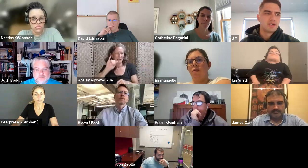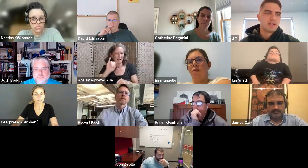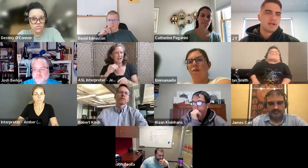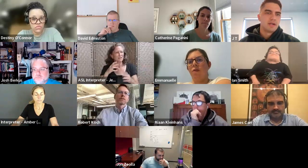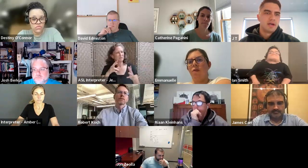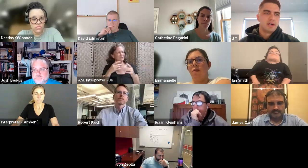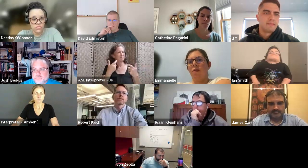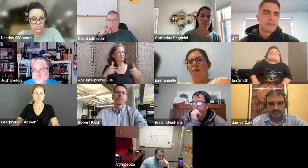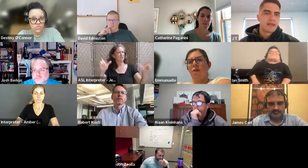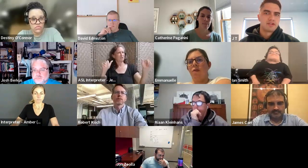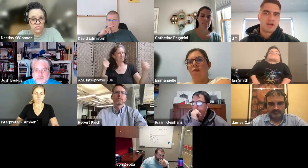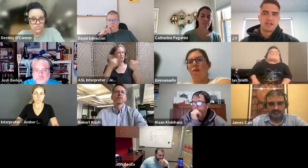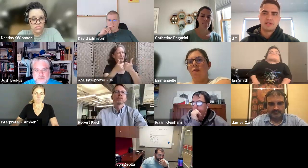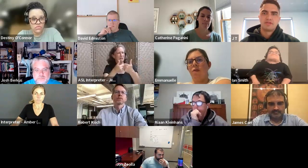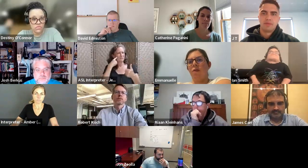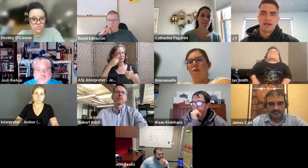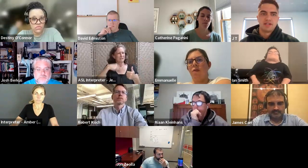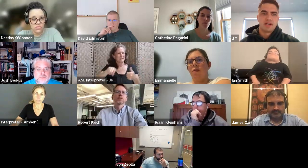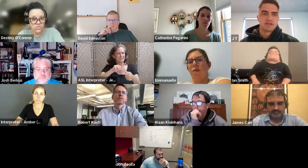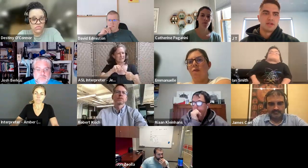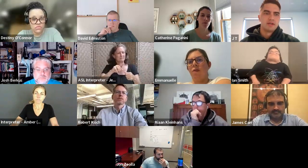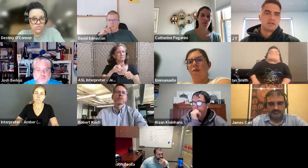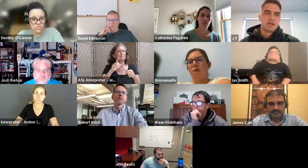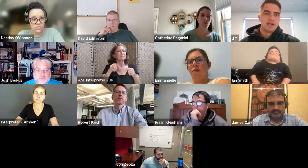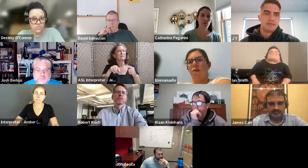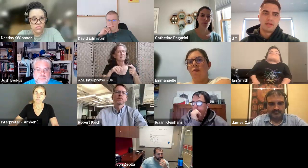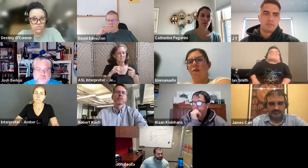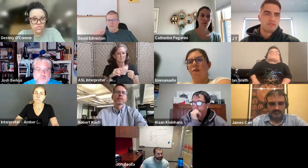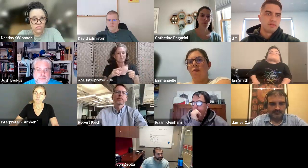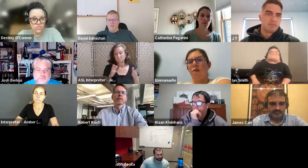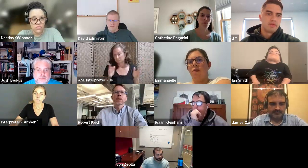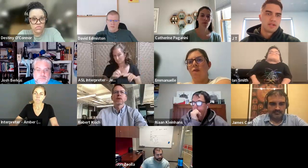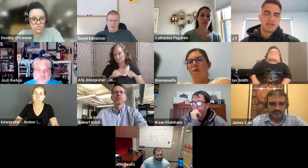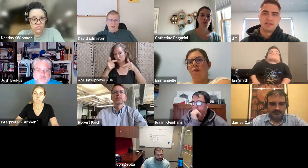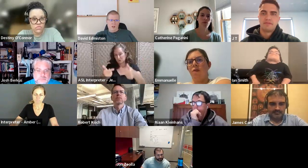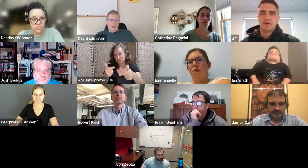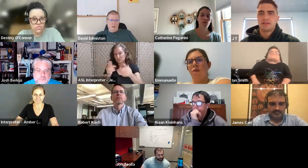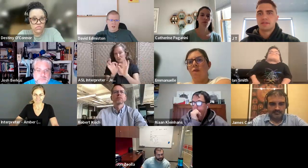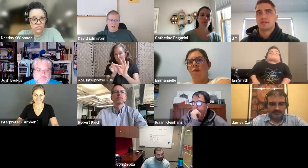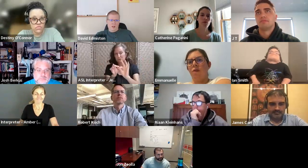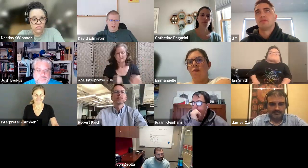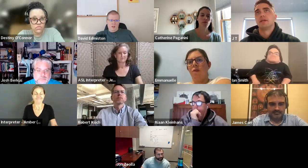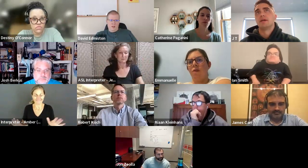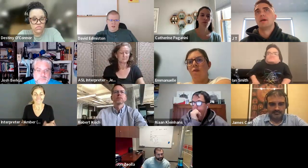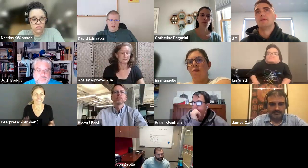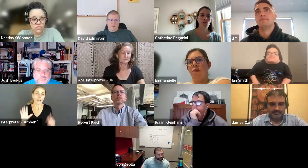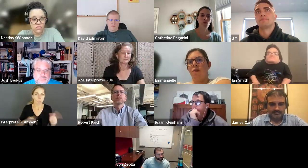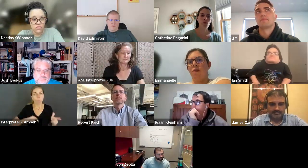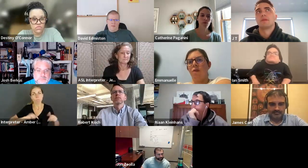challenge. And gradually it sort of branched out. So we've been running a series of events,